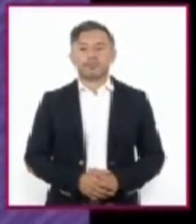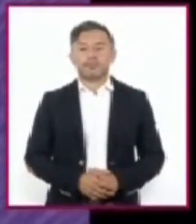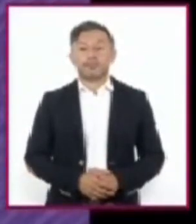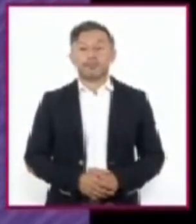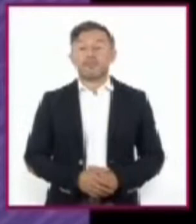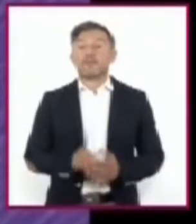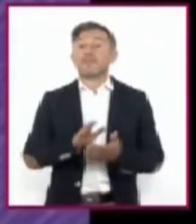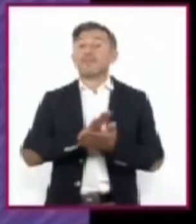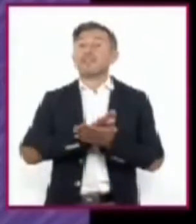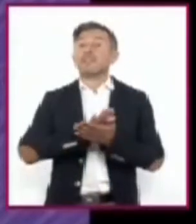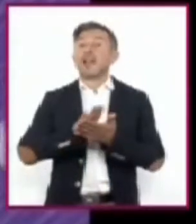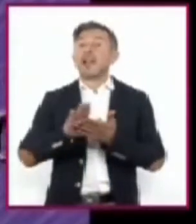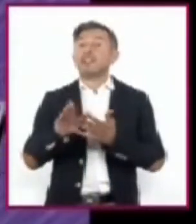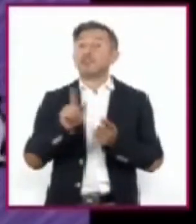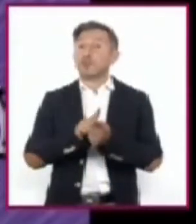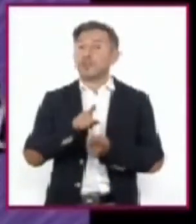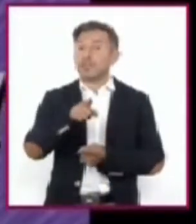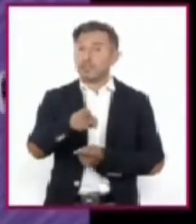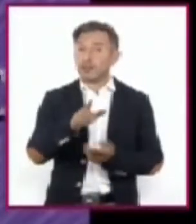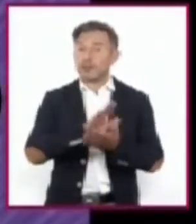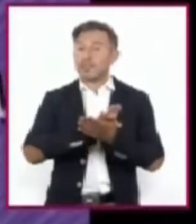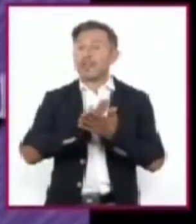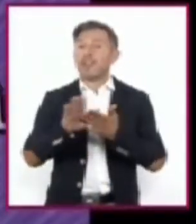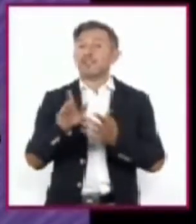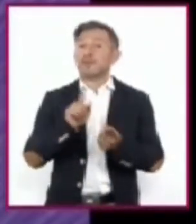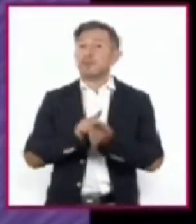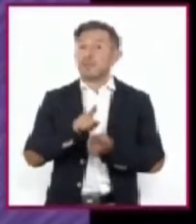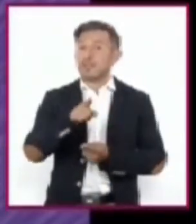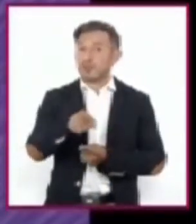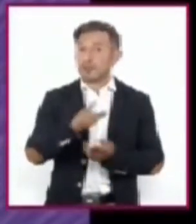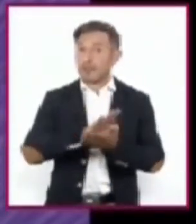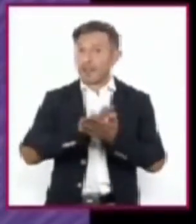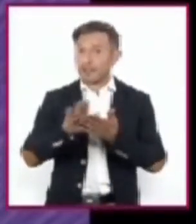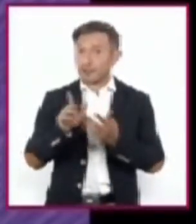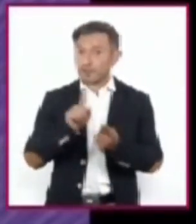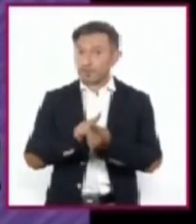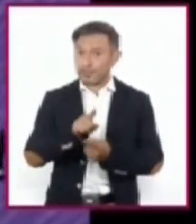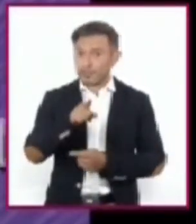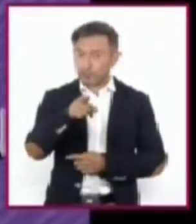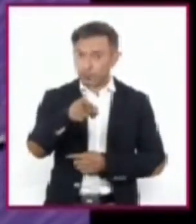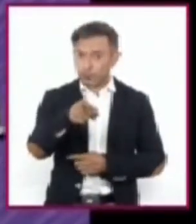Nice to meet you, nice to meet you, nice to meet you.